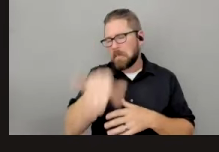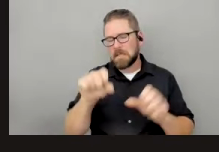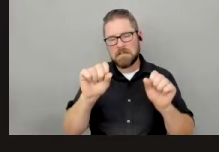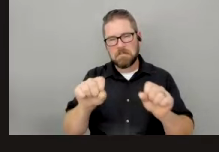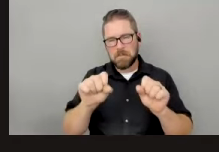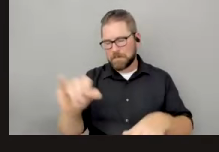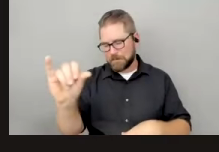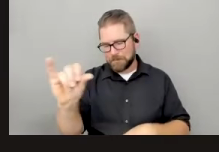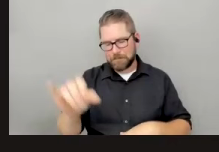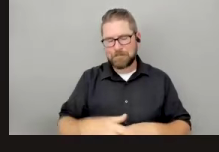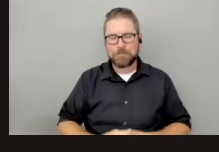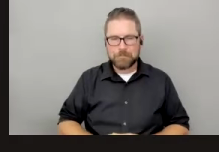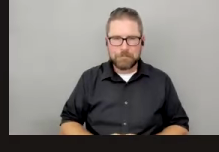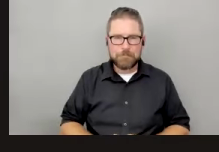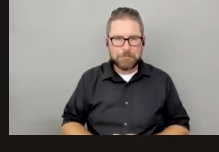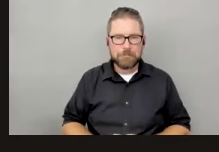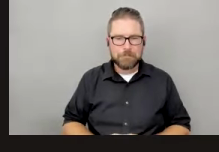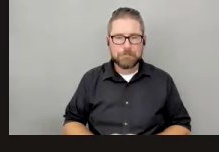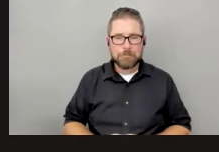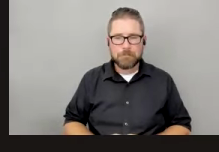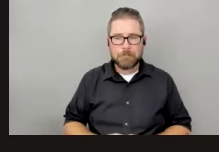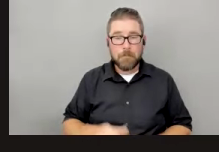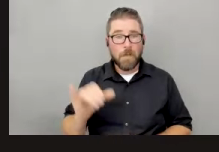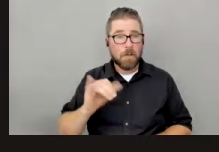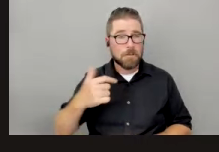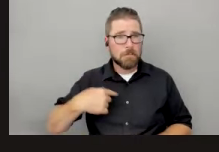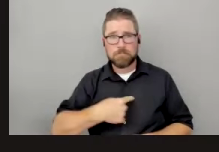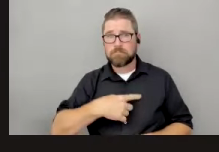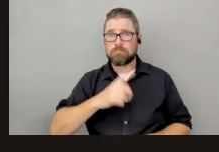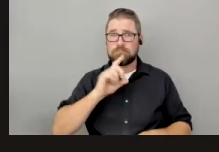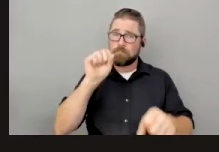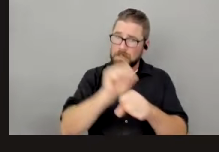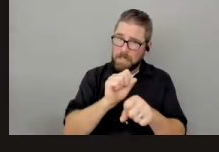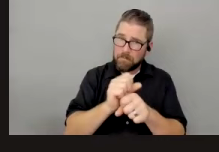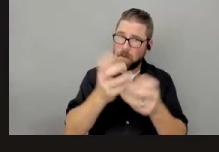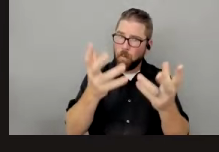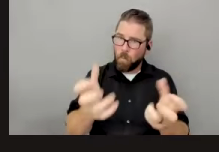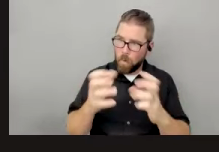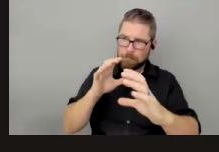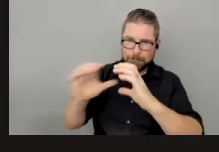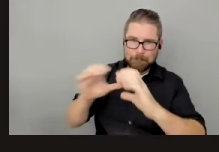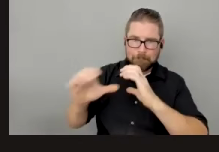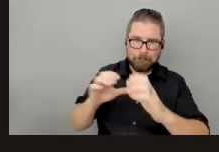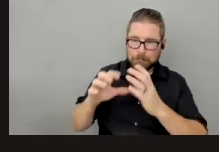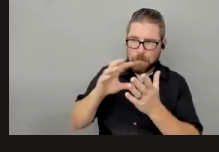well. Yeah, and then we definitely want to have that conversation, kind of let the student know like all of their options, right? That,